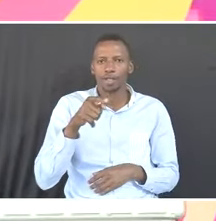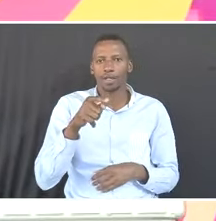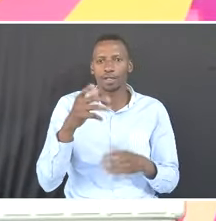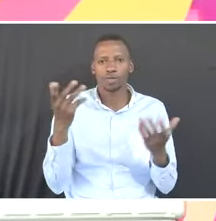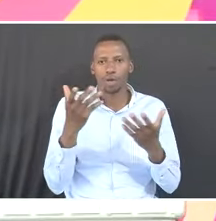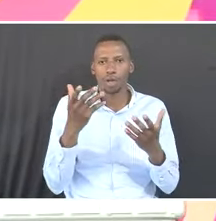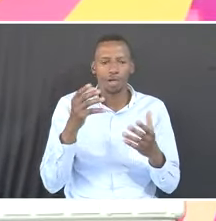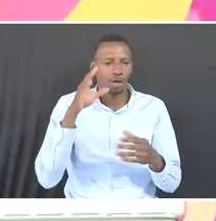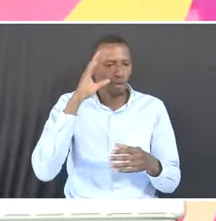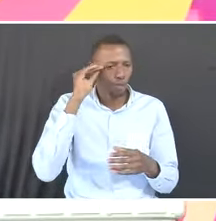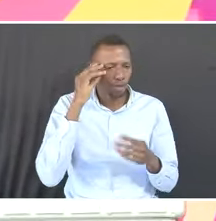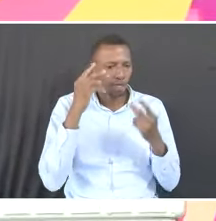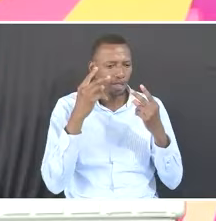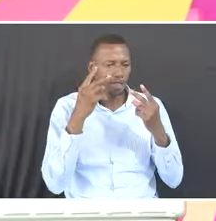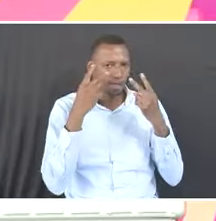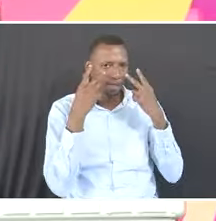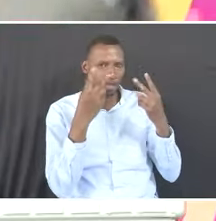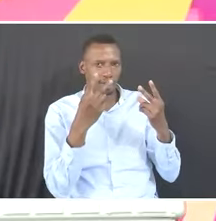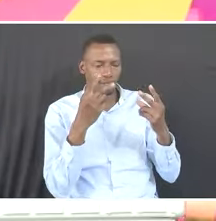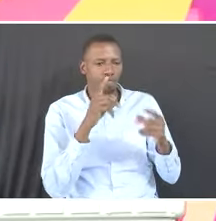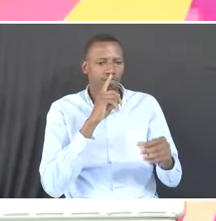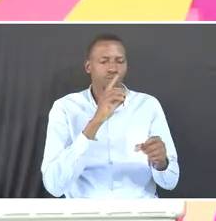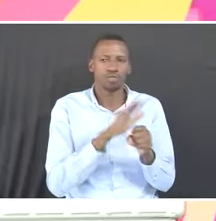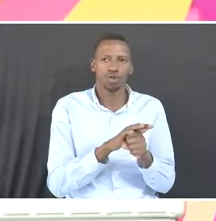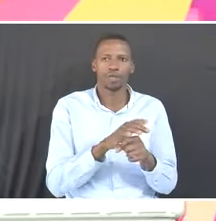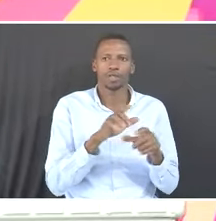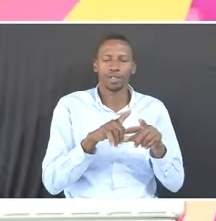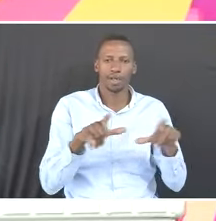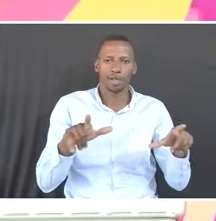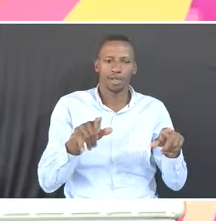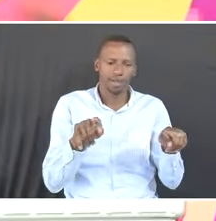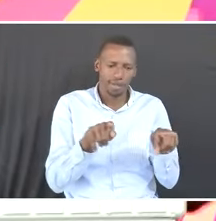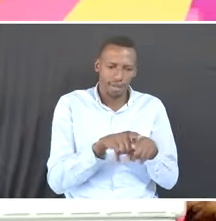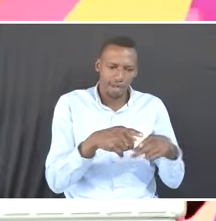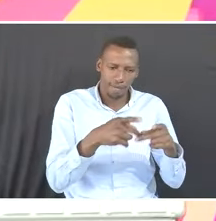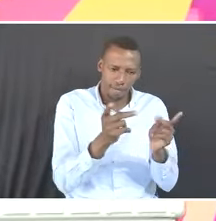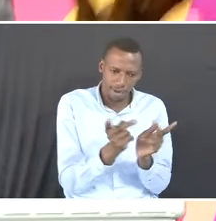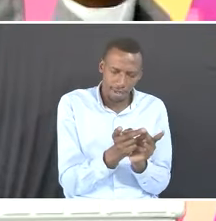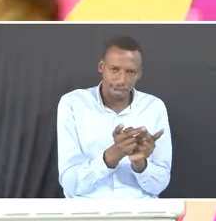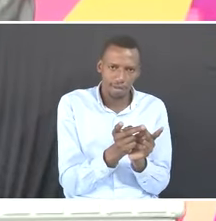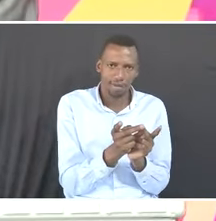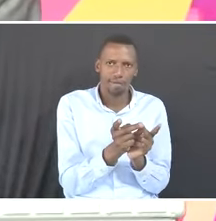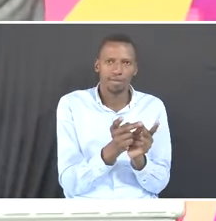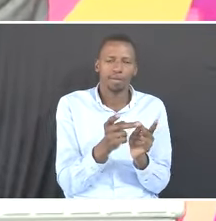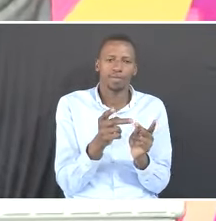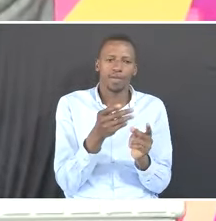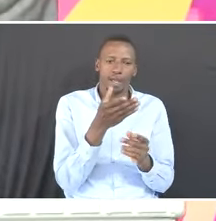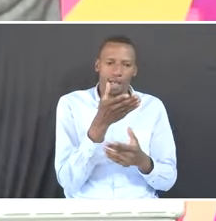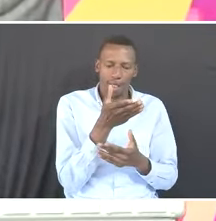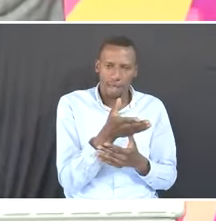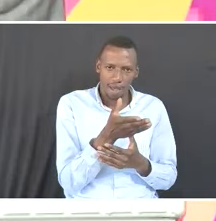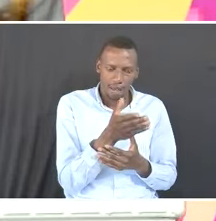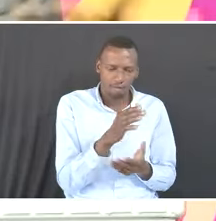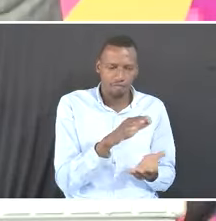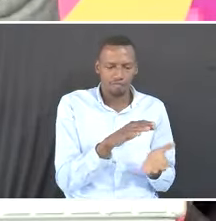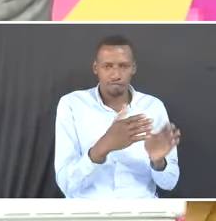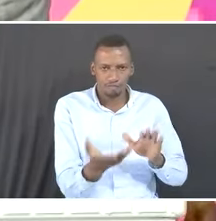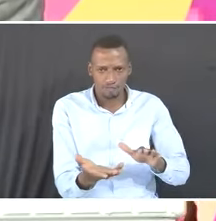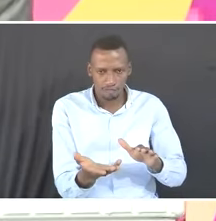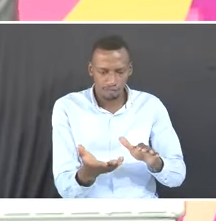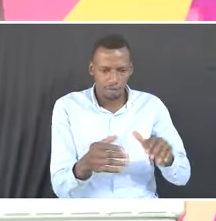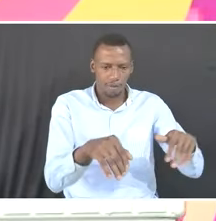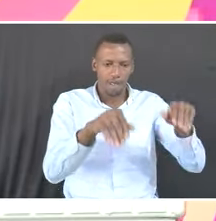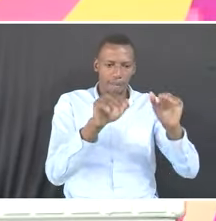land. The same place Moses, the servant of God, died. He was buried and resurrected from that point,